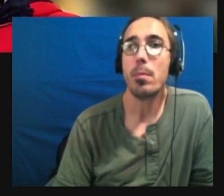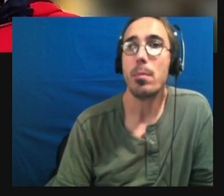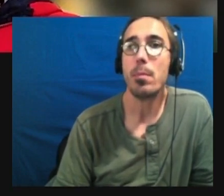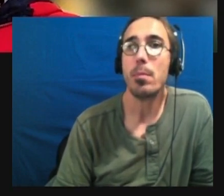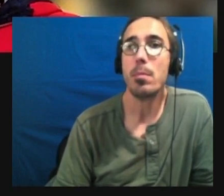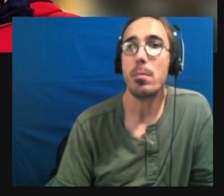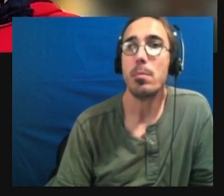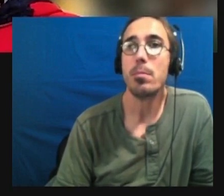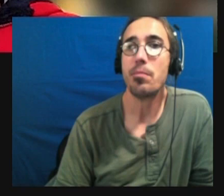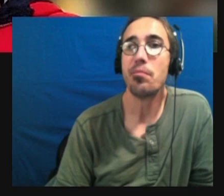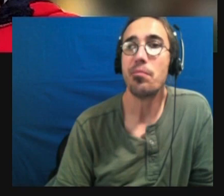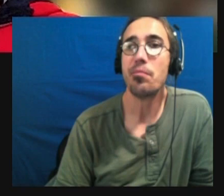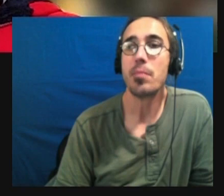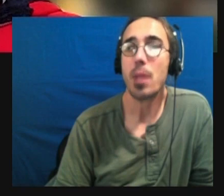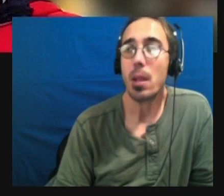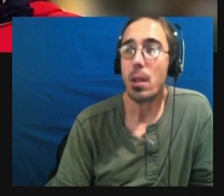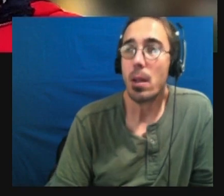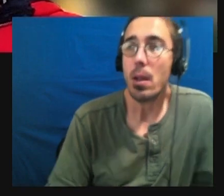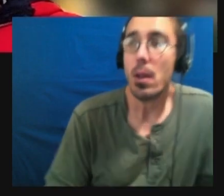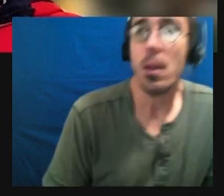Oh, okay.